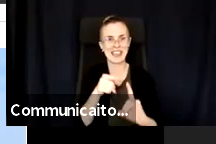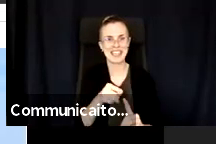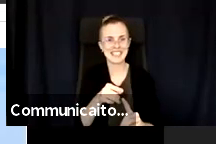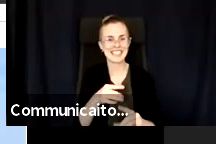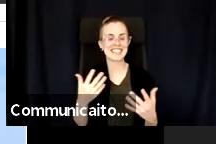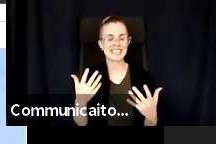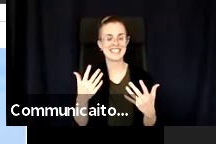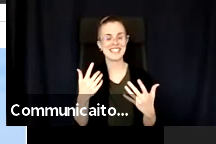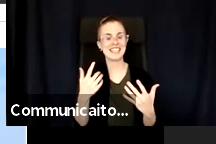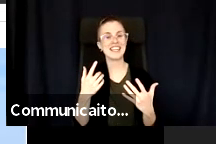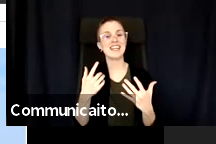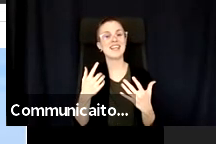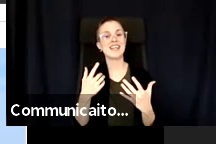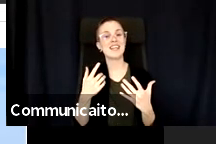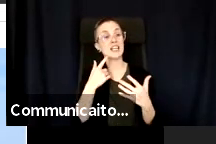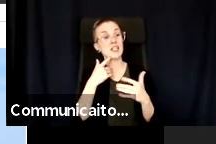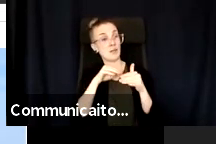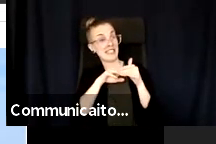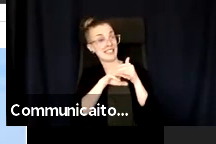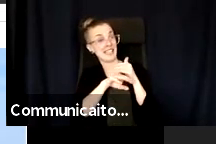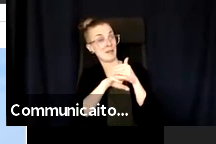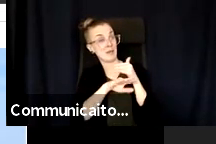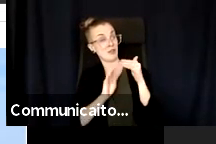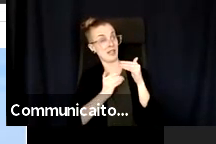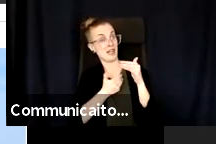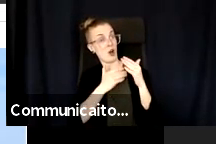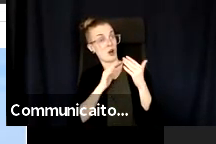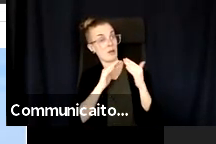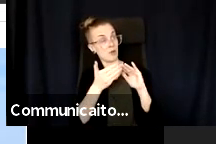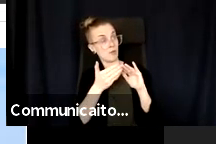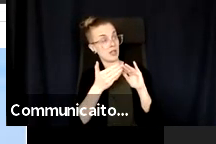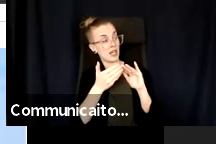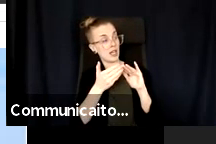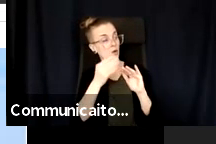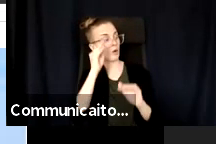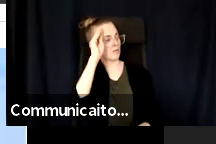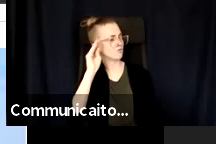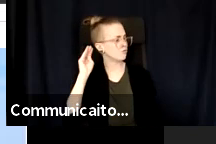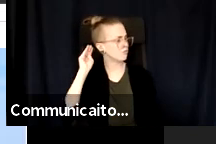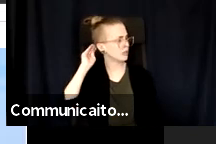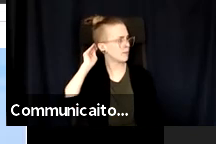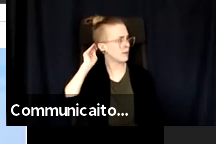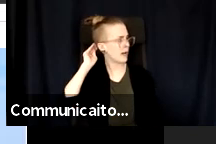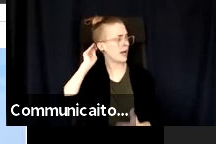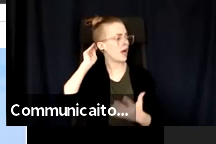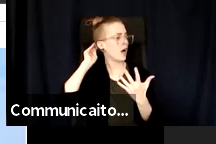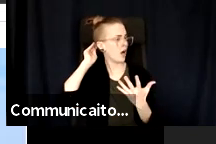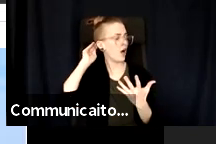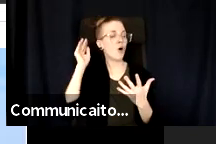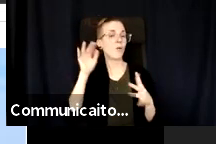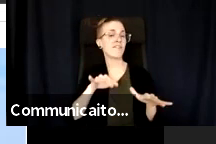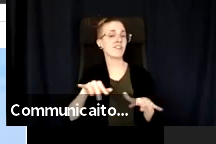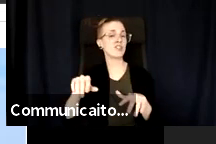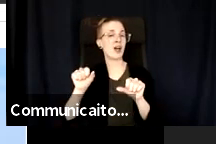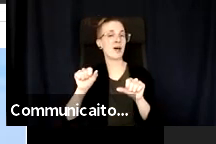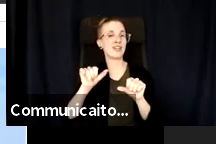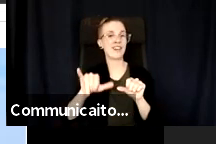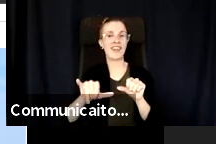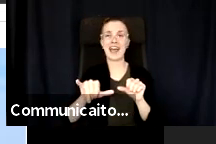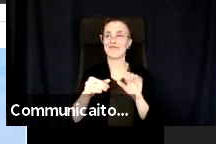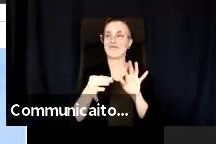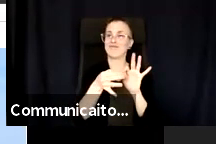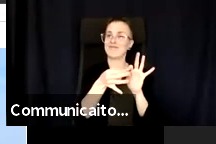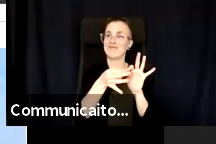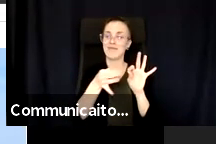to accessibility in our community. We keep in mind we've adopted the mantra pretty much, and many of you might